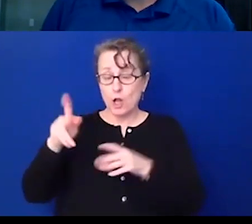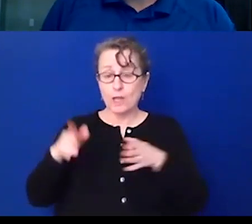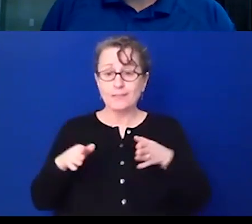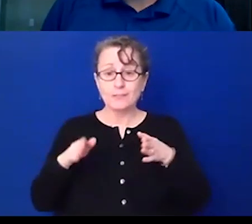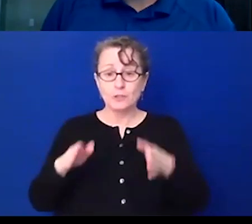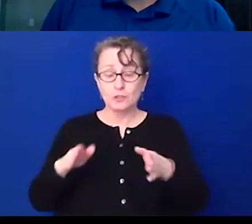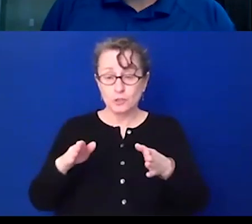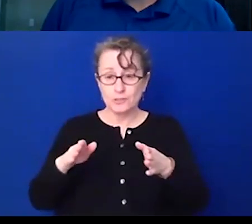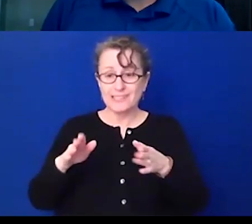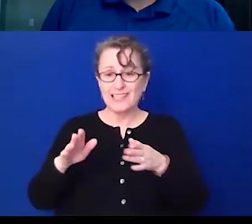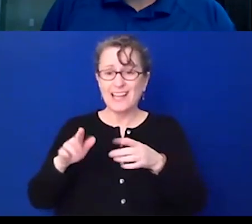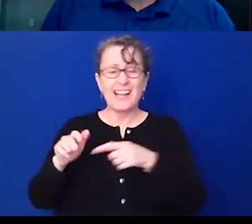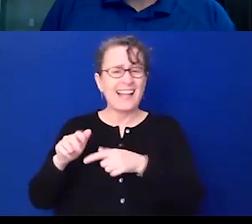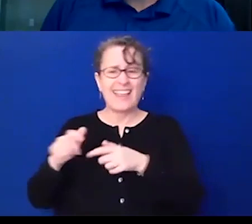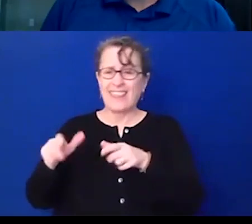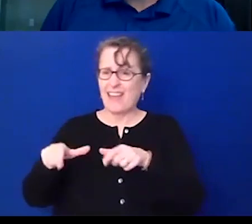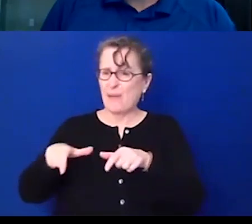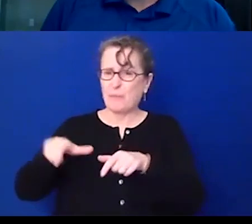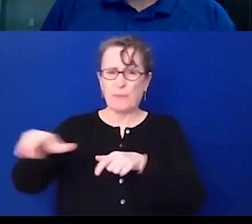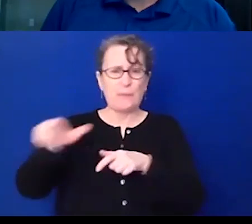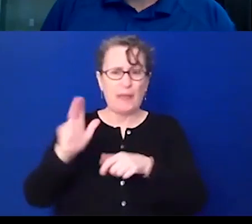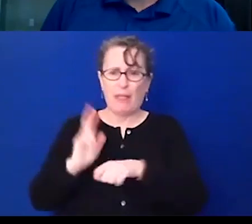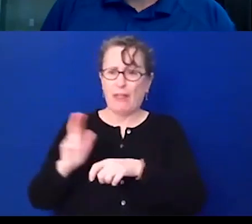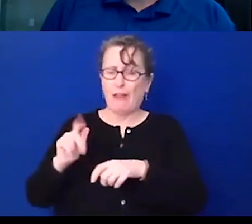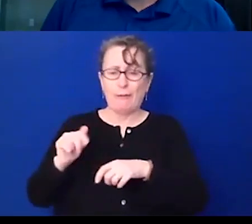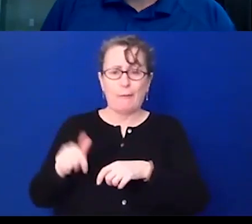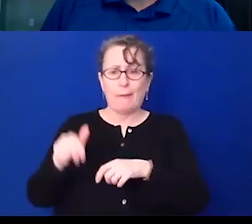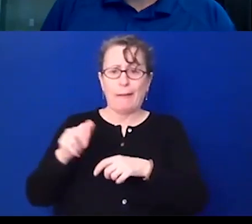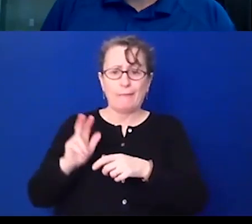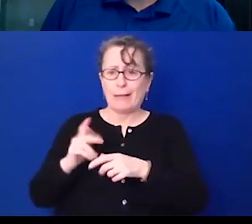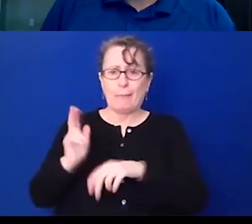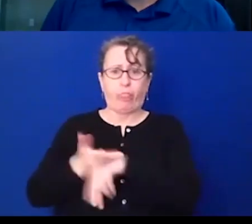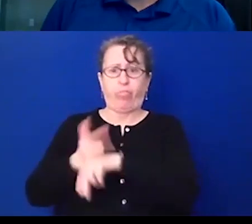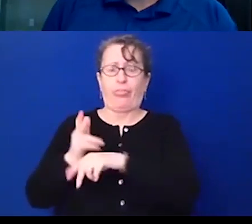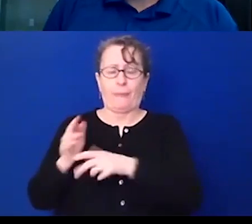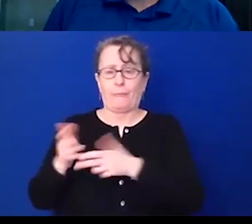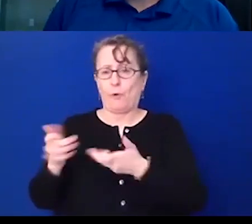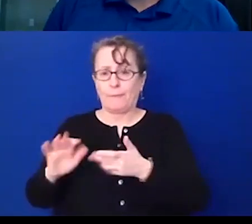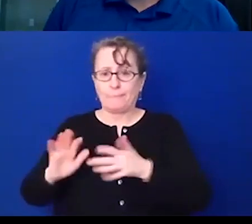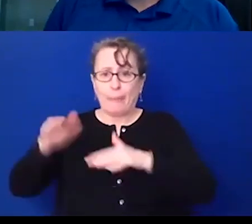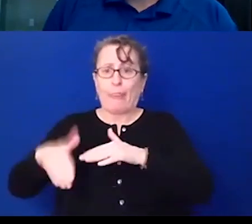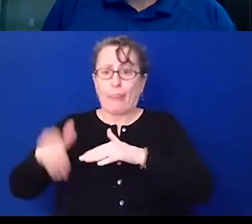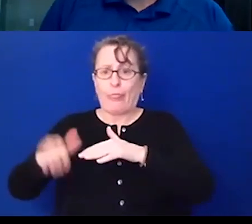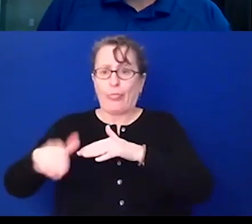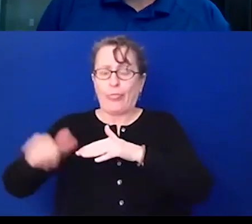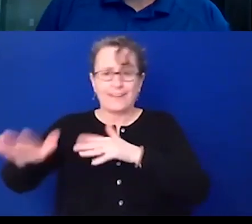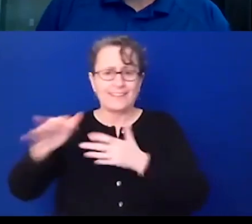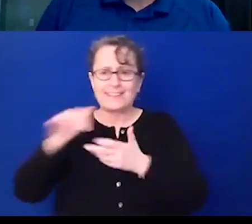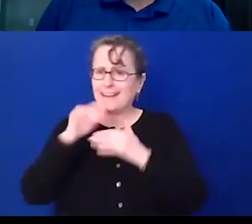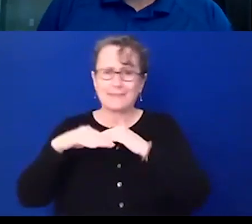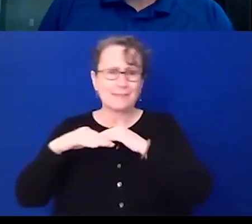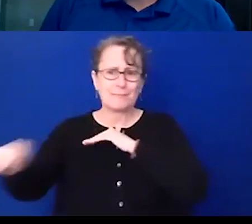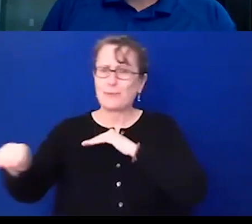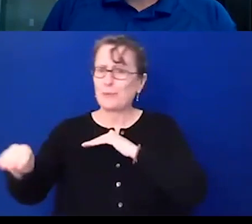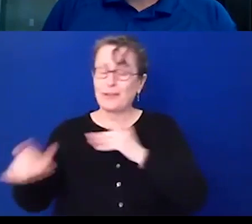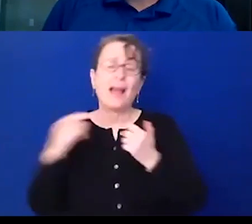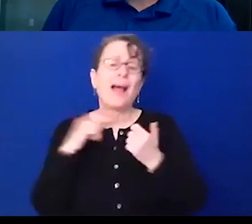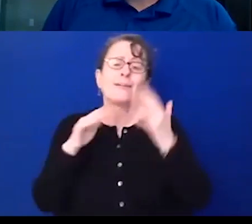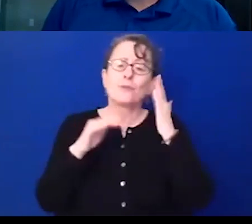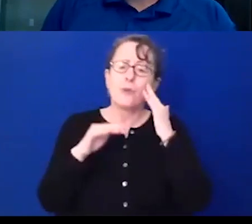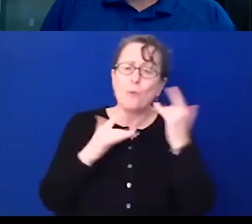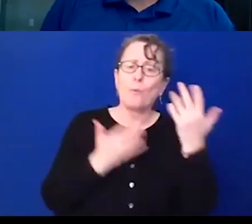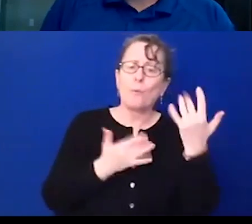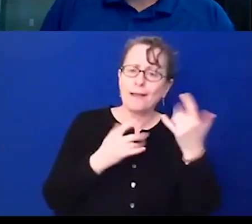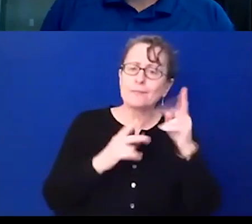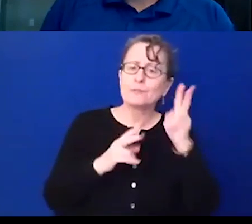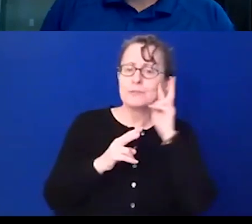spoke to Steve, and I know that was something we spoke about last year during the holiday season. We were waiting for the stimulus money and all this. So I was just